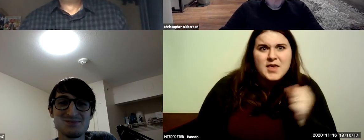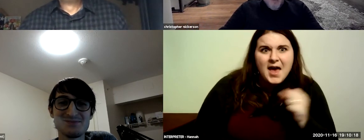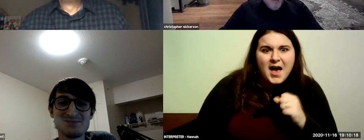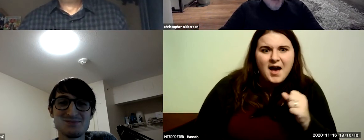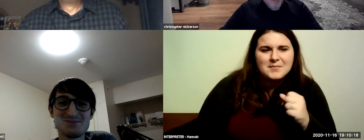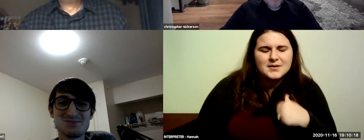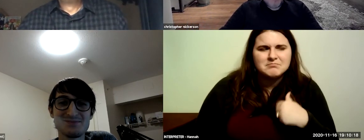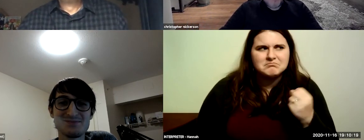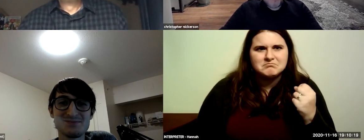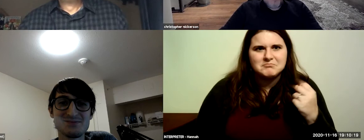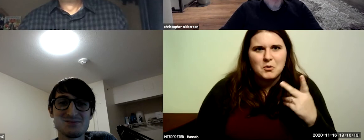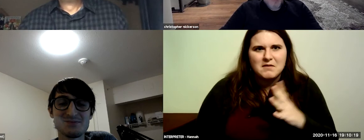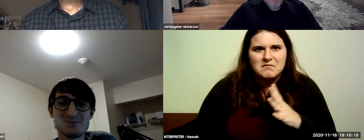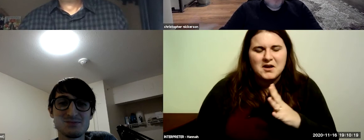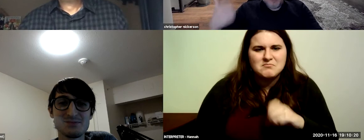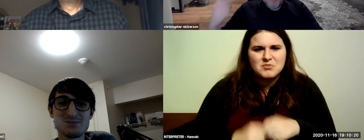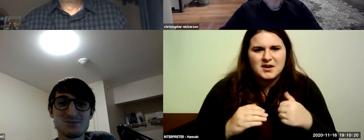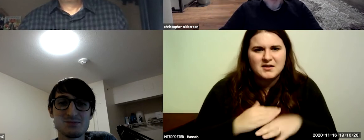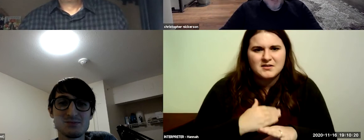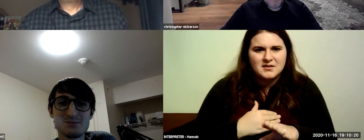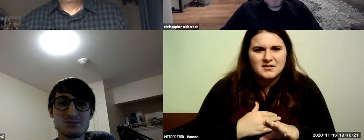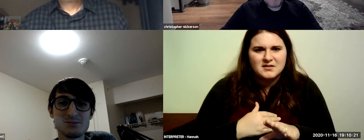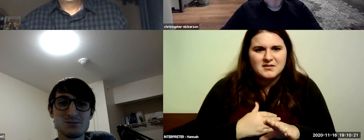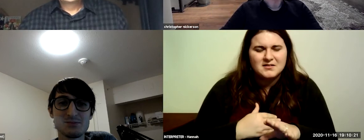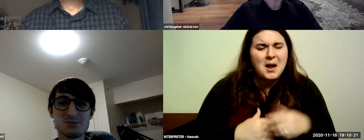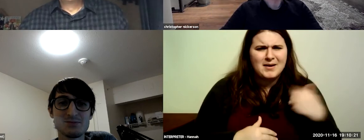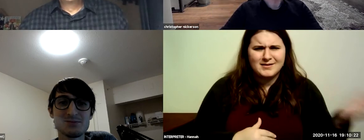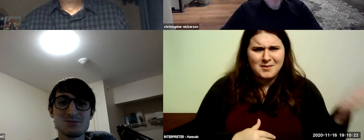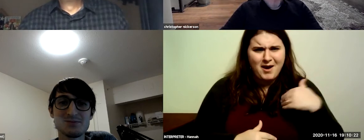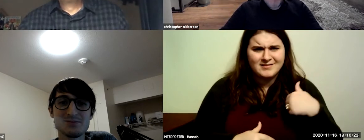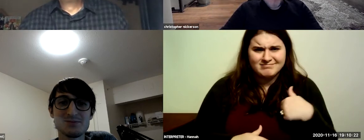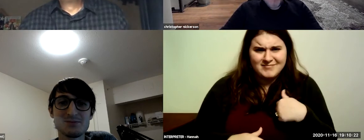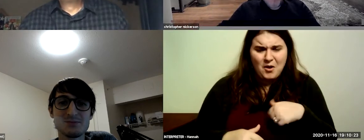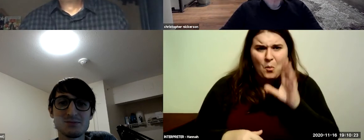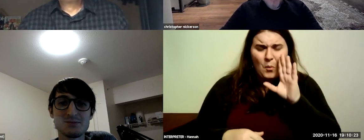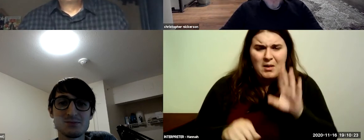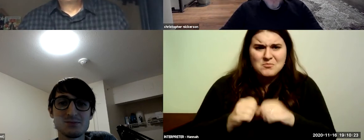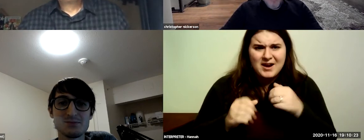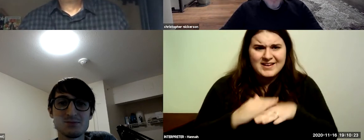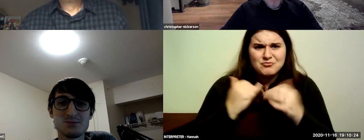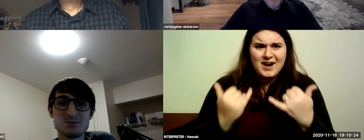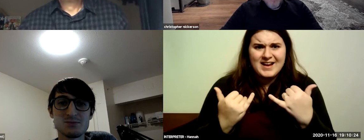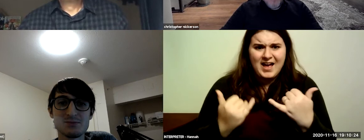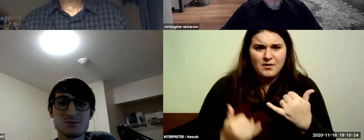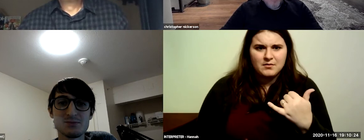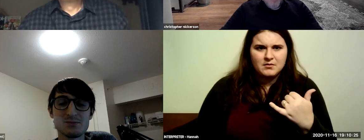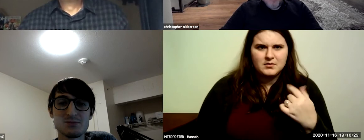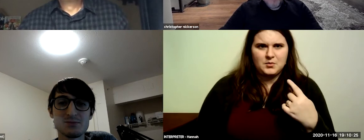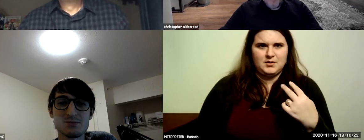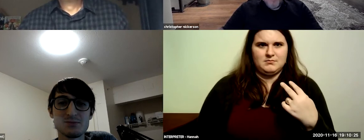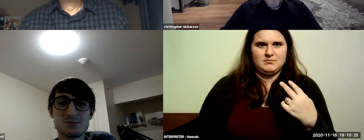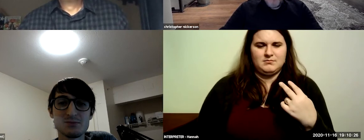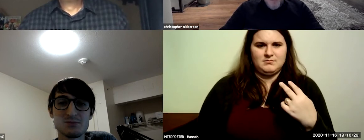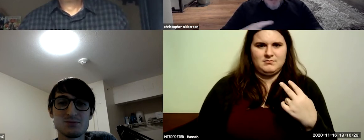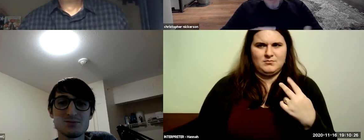like, okay, let's go. And they're like, what do you mean? I'm like, just drive up. I got it. And they're like, what are you talking about? I'm